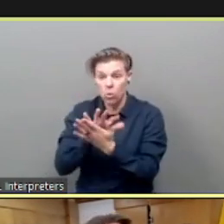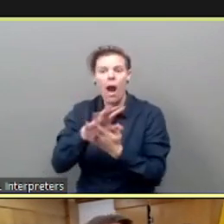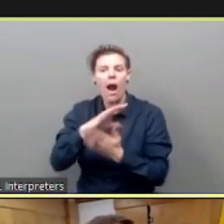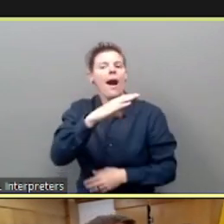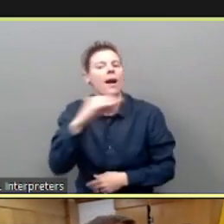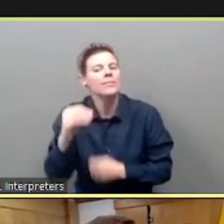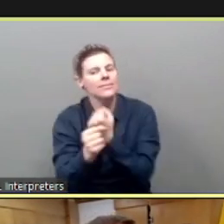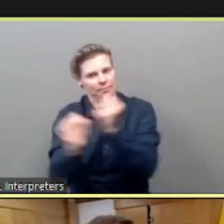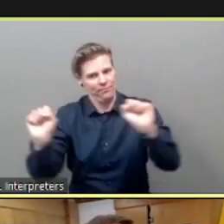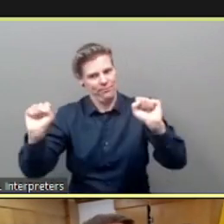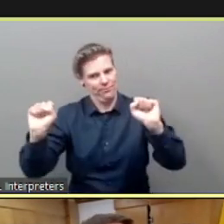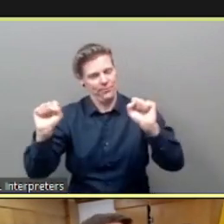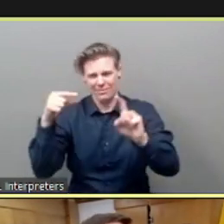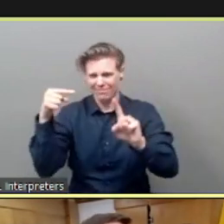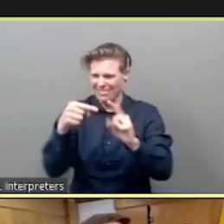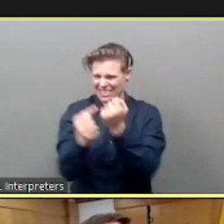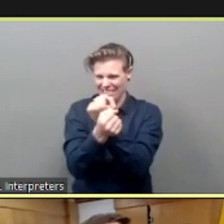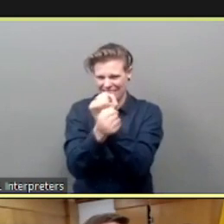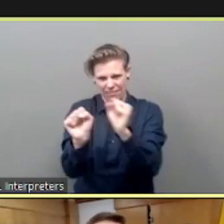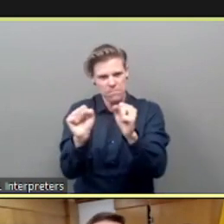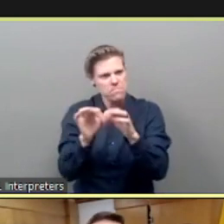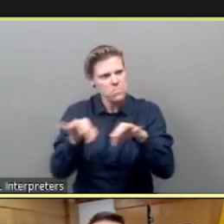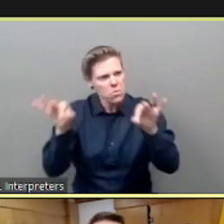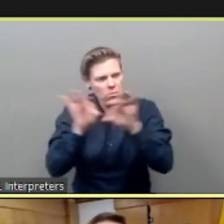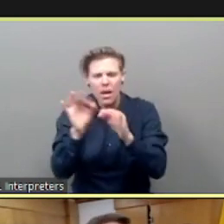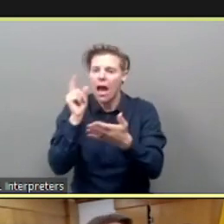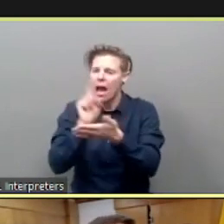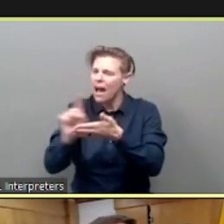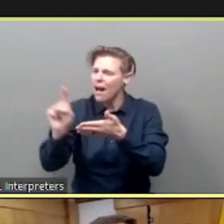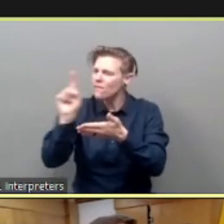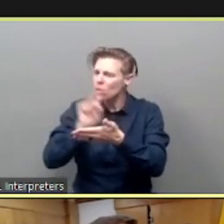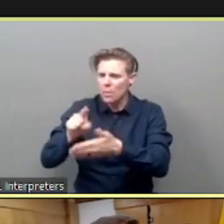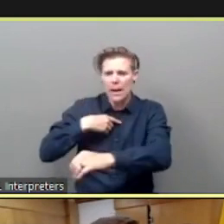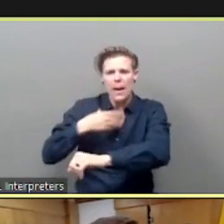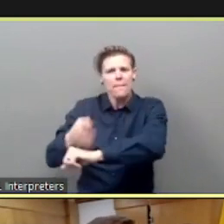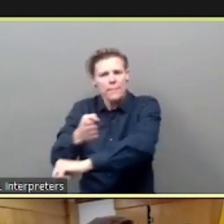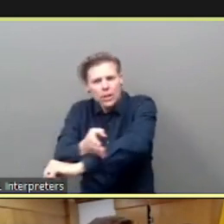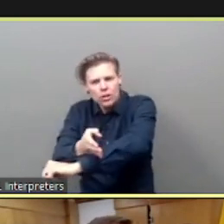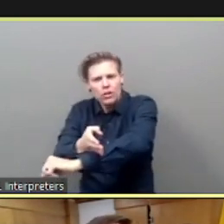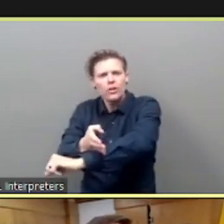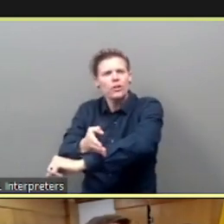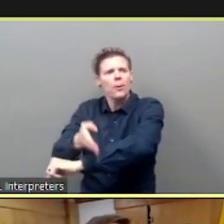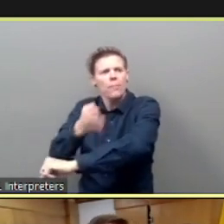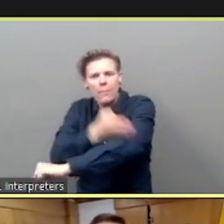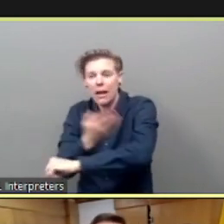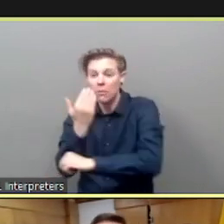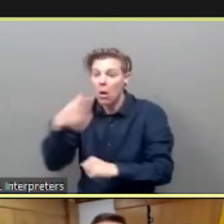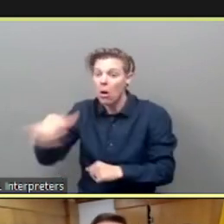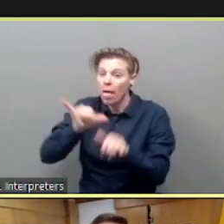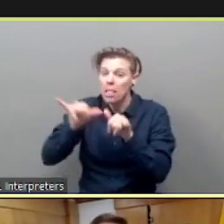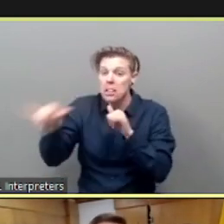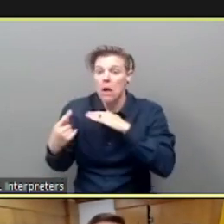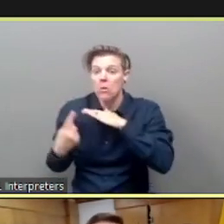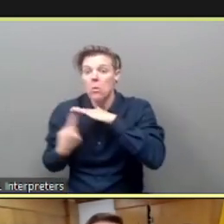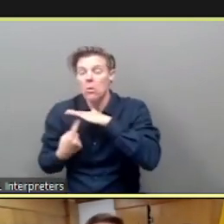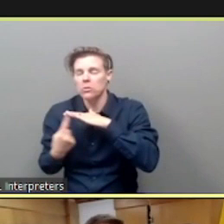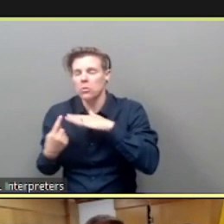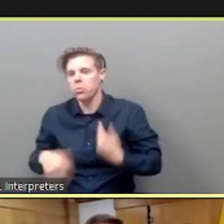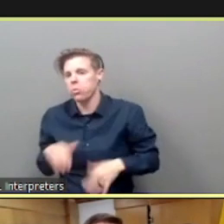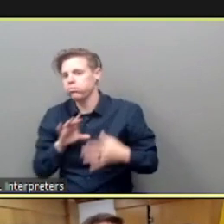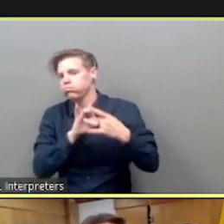getting better on it, better every week. We want to minimize quarantine times, and we want to keep our